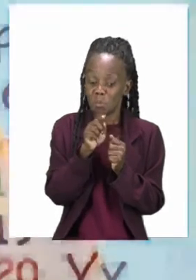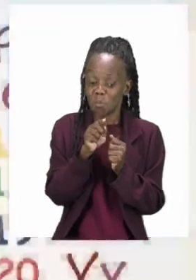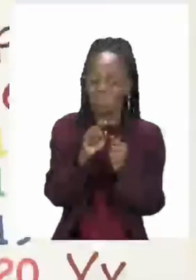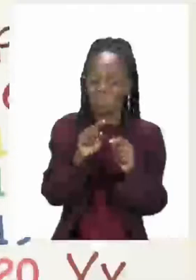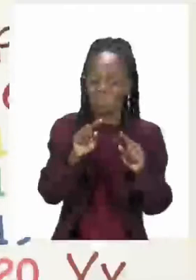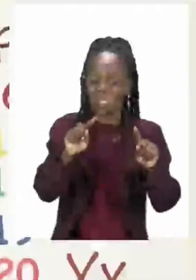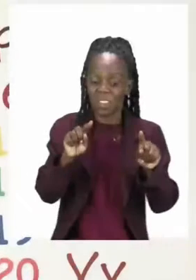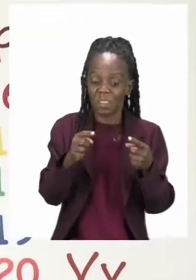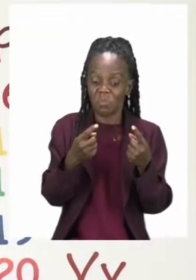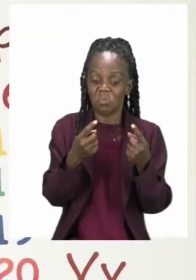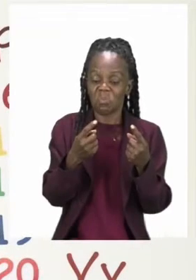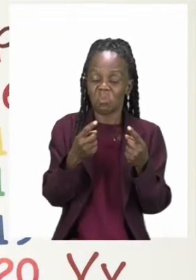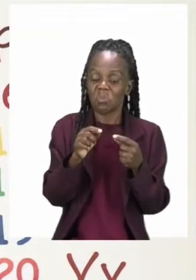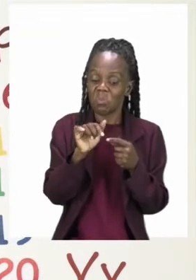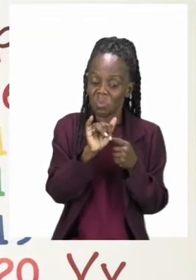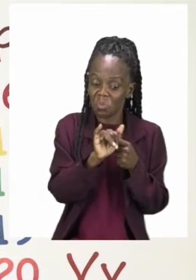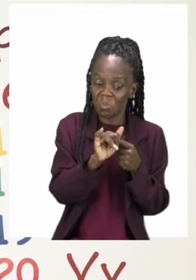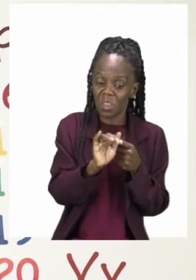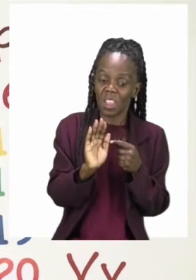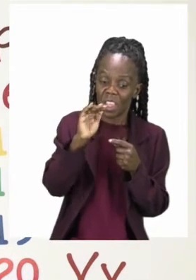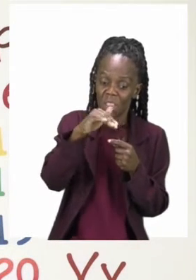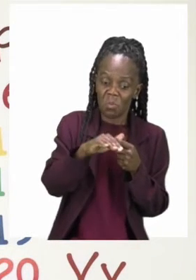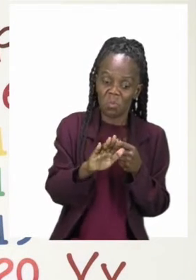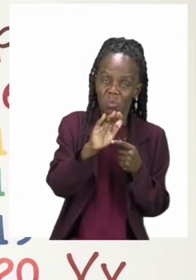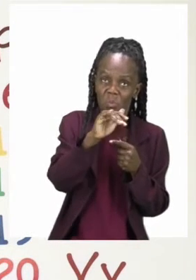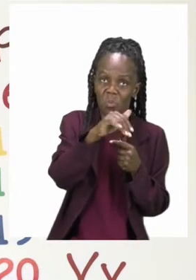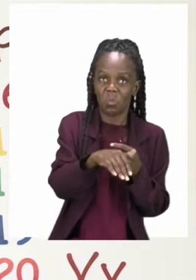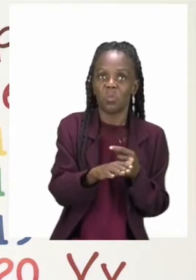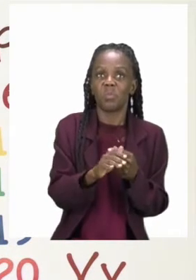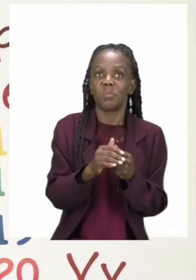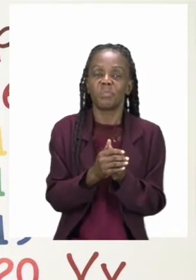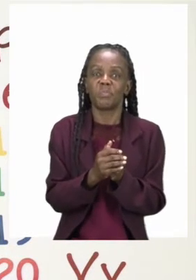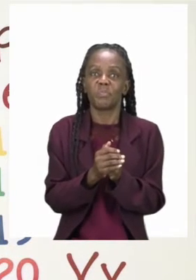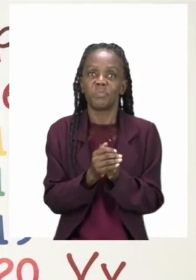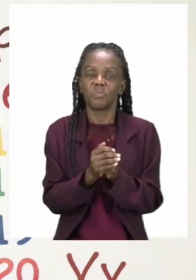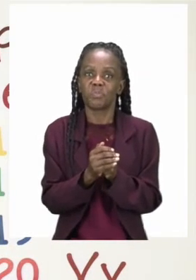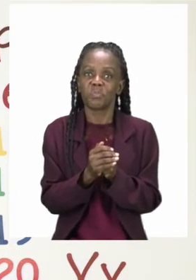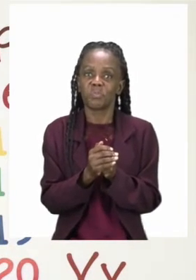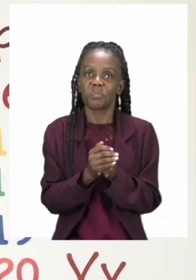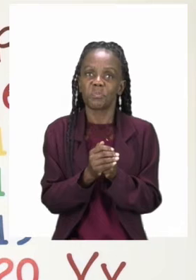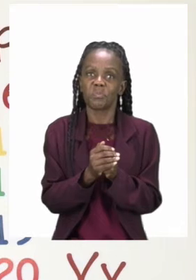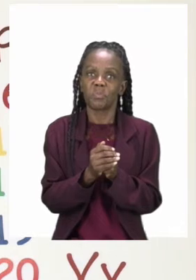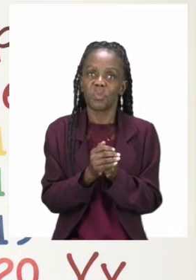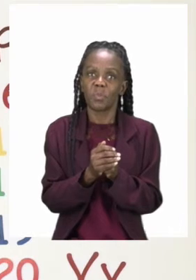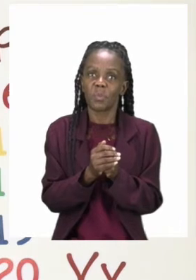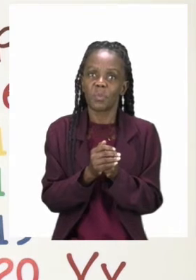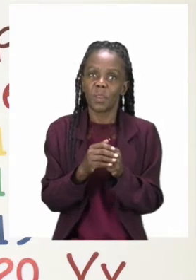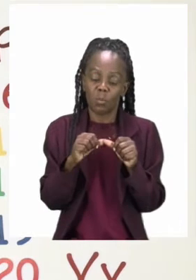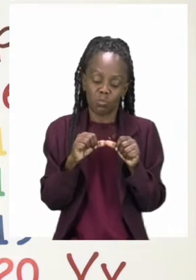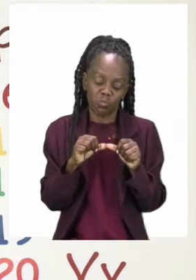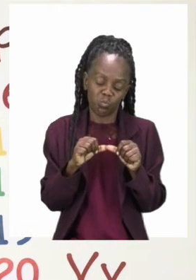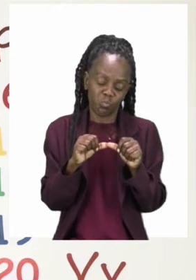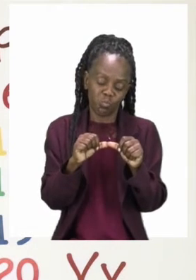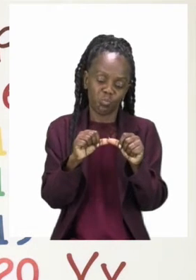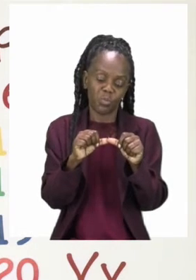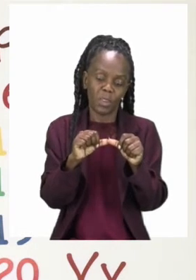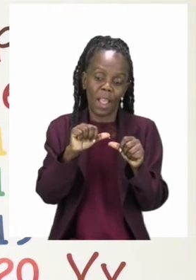sing a song. Okay. I was almost like excited, but then I remembered like, yeah, we usually end it off with like a song. Yes.